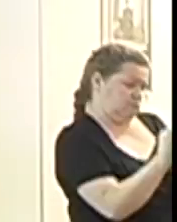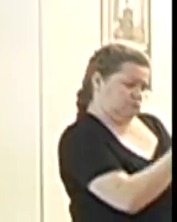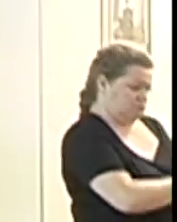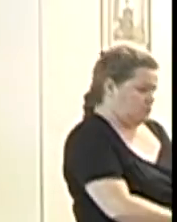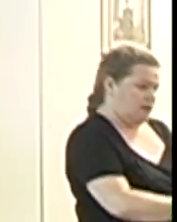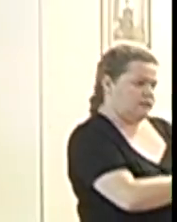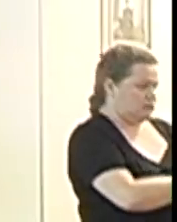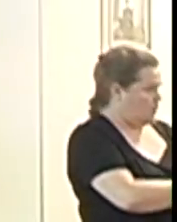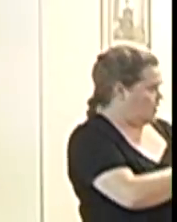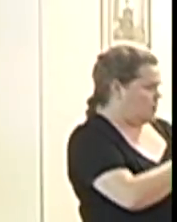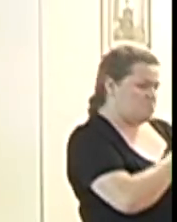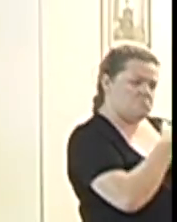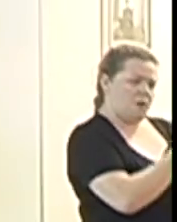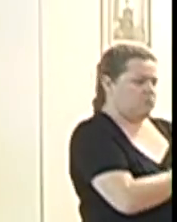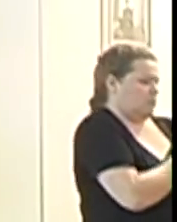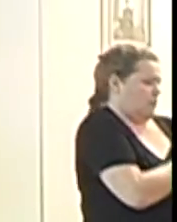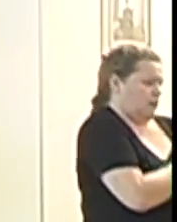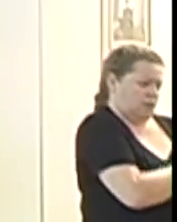in early signing.